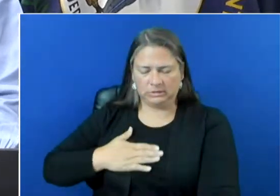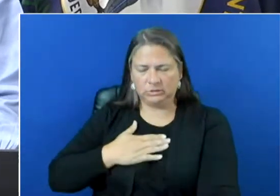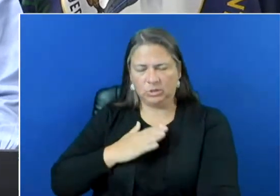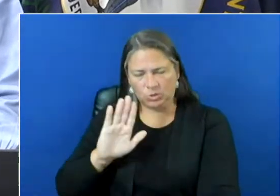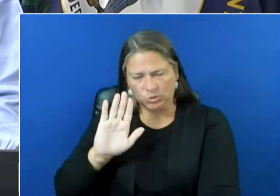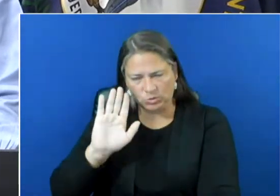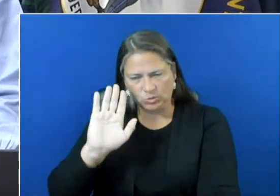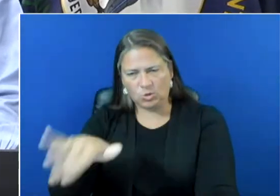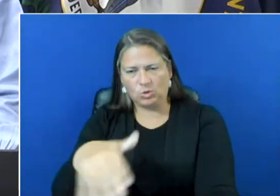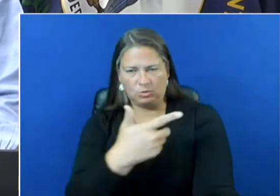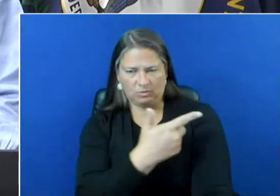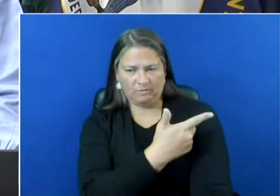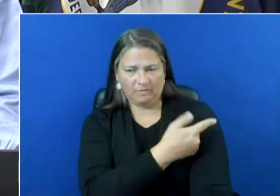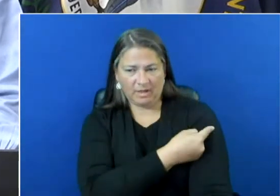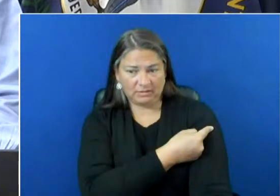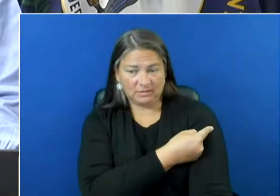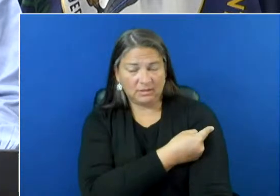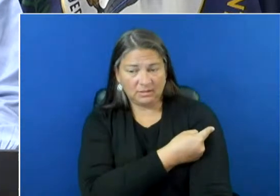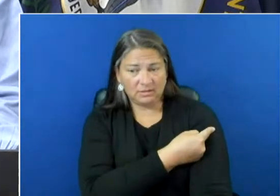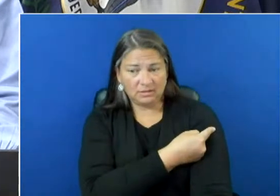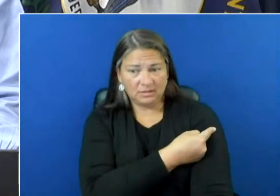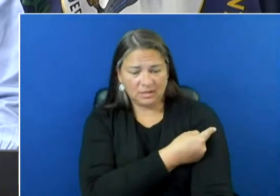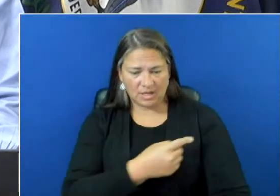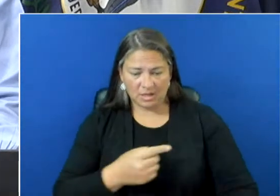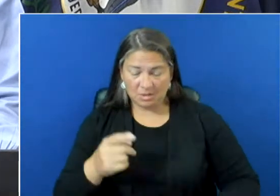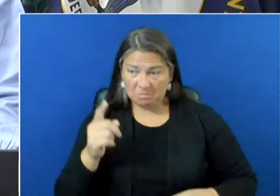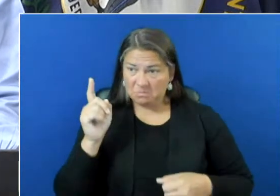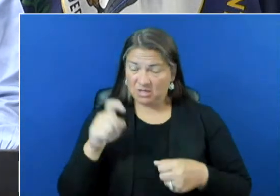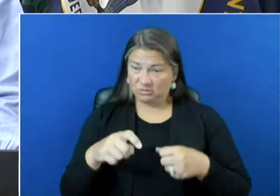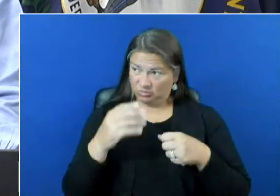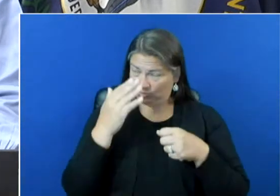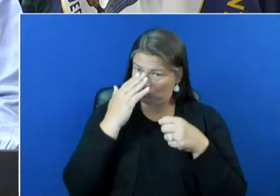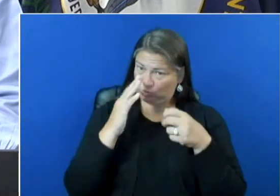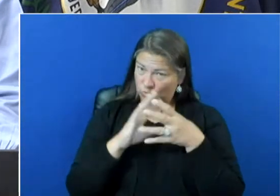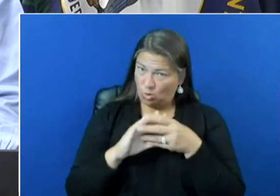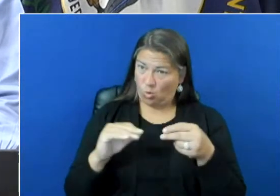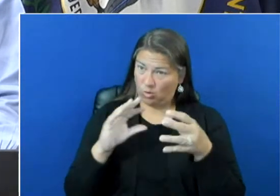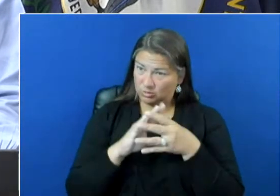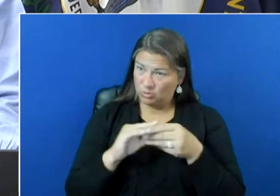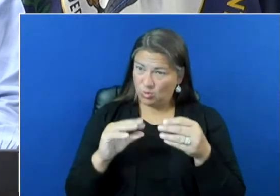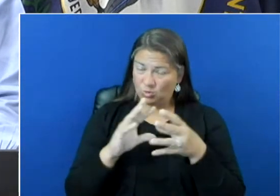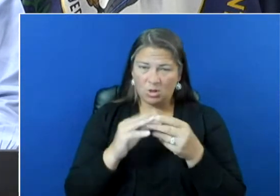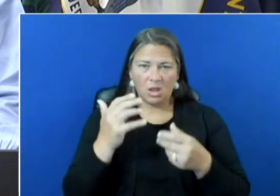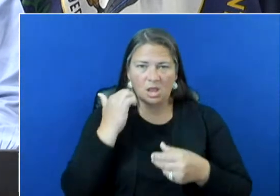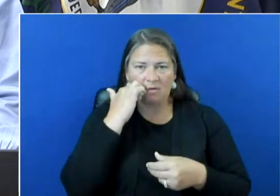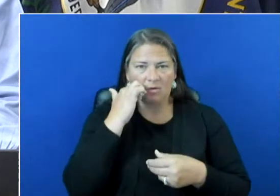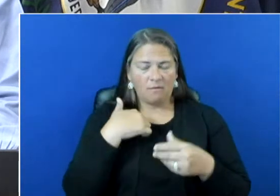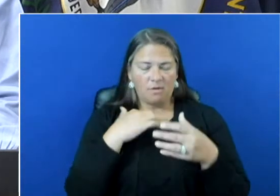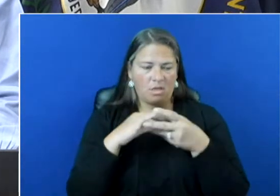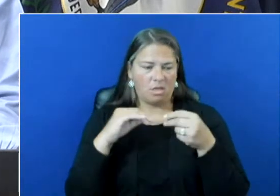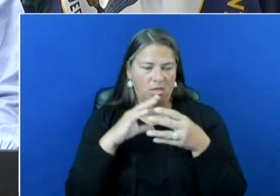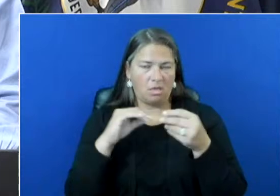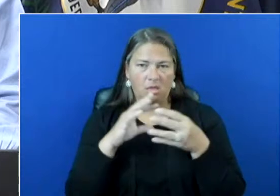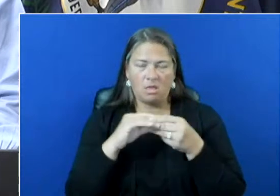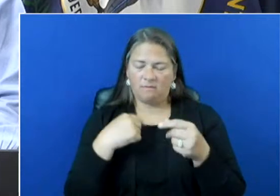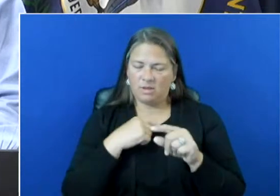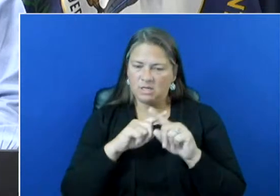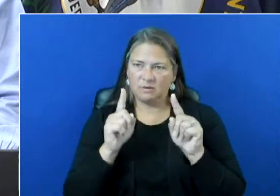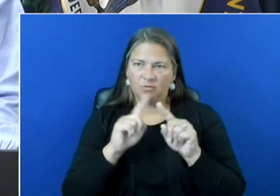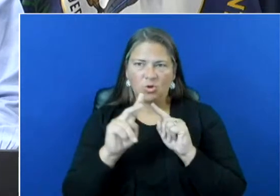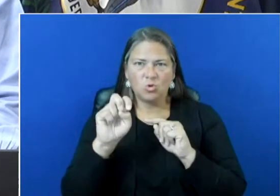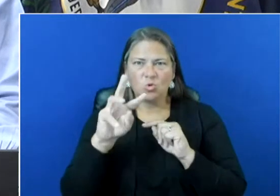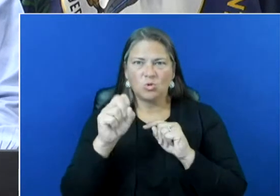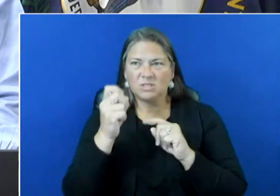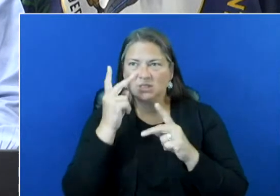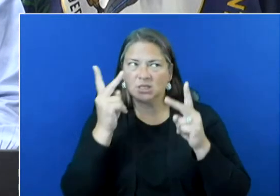many stories do we need to see? Because they're played out every day on all different forms of news